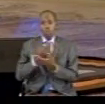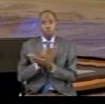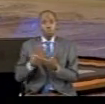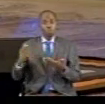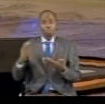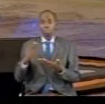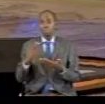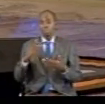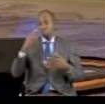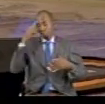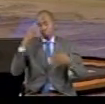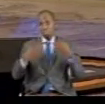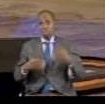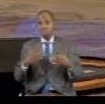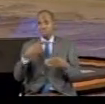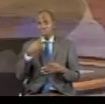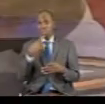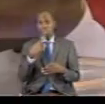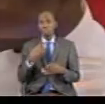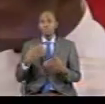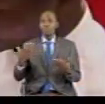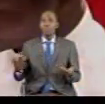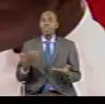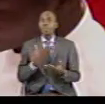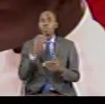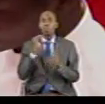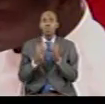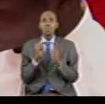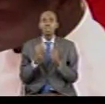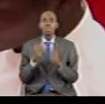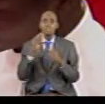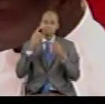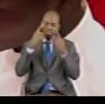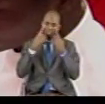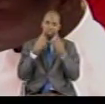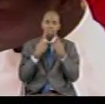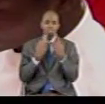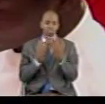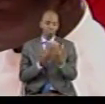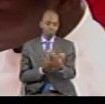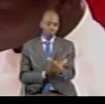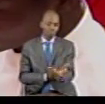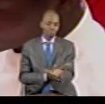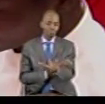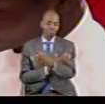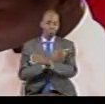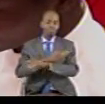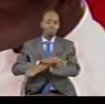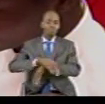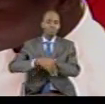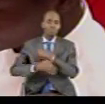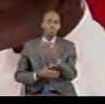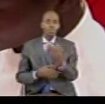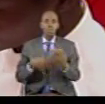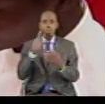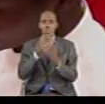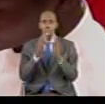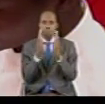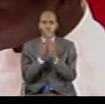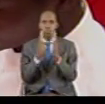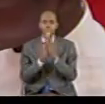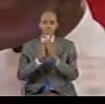own elect, which cry day and night, which pray day and night,